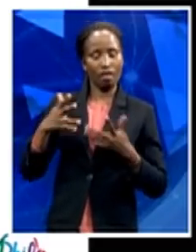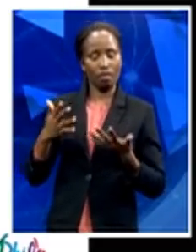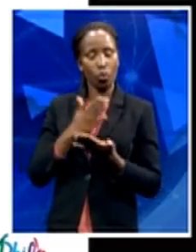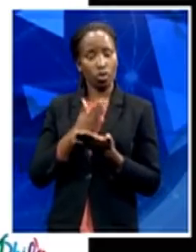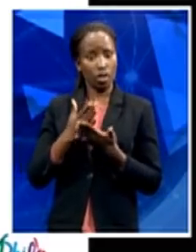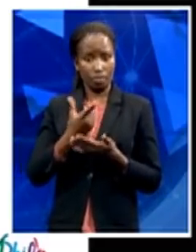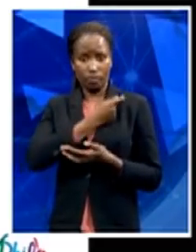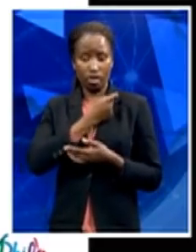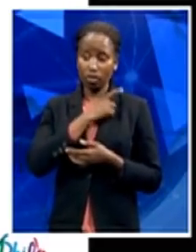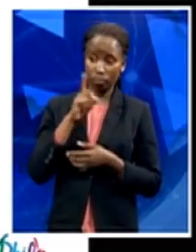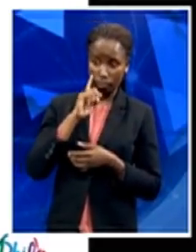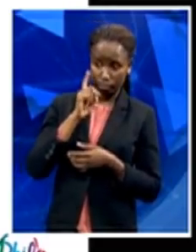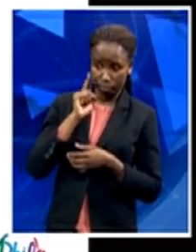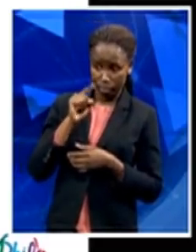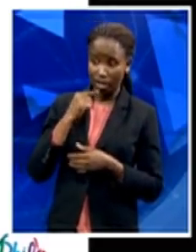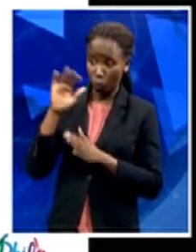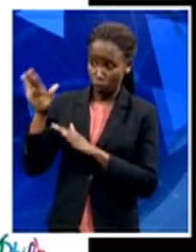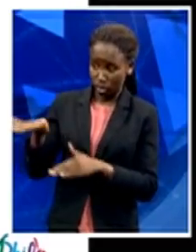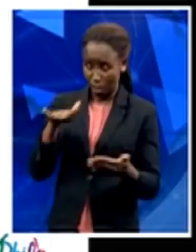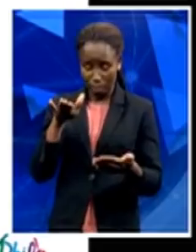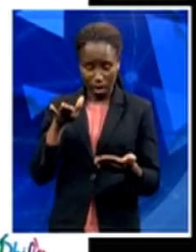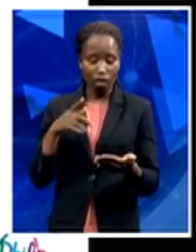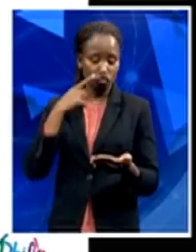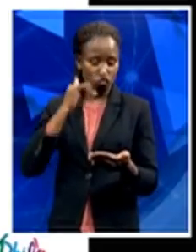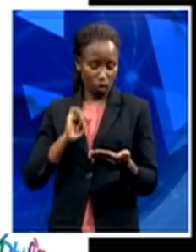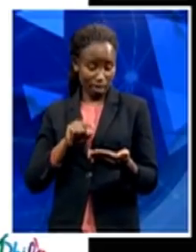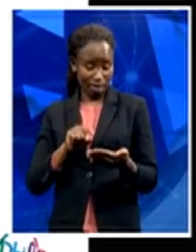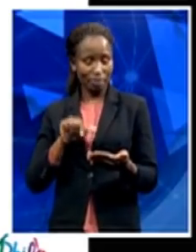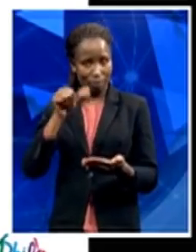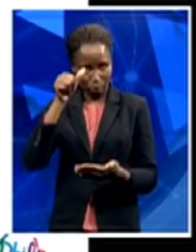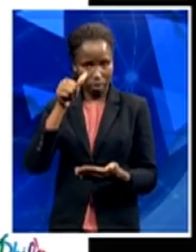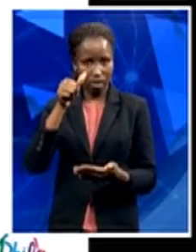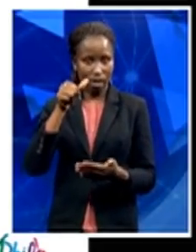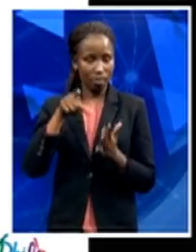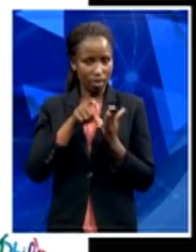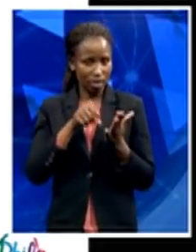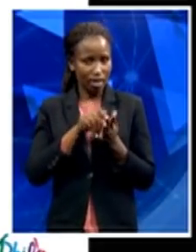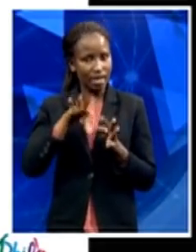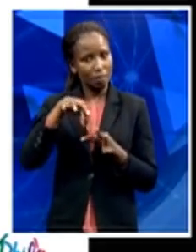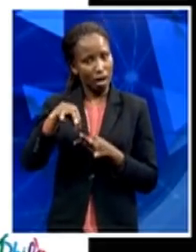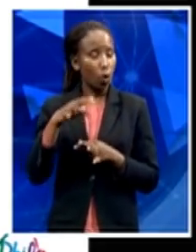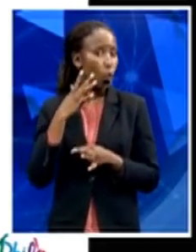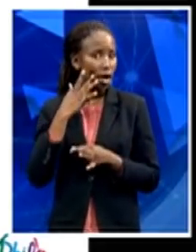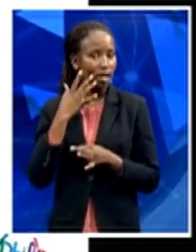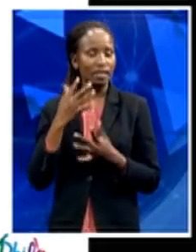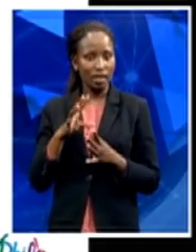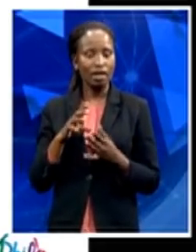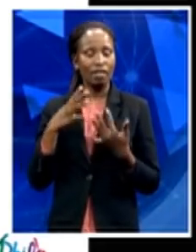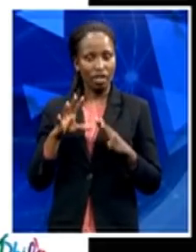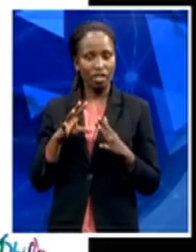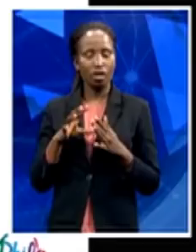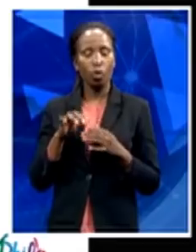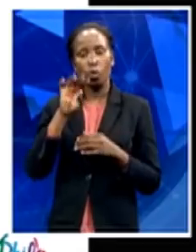us, and the expiry date has been extended by 4 weeks from the initial date that was